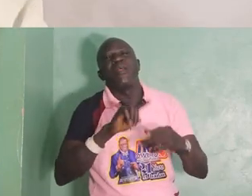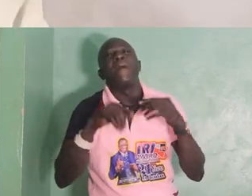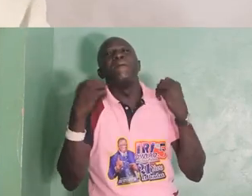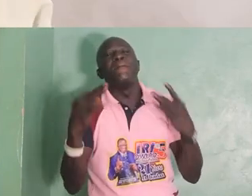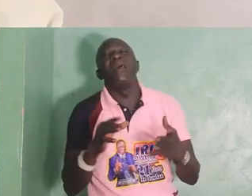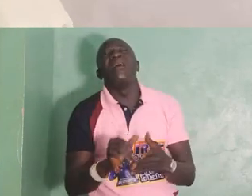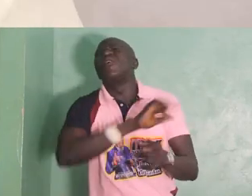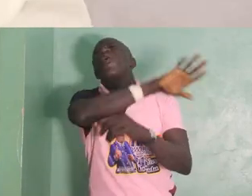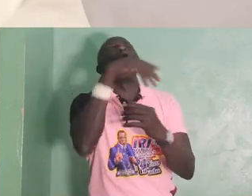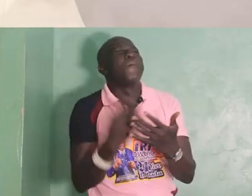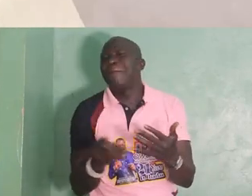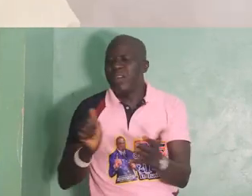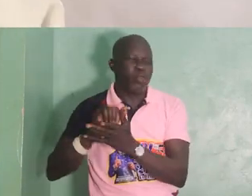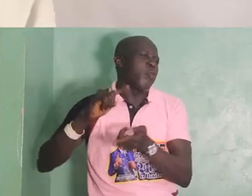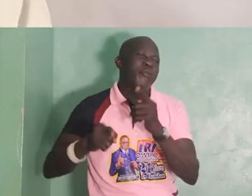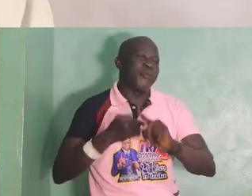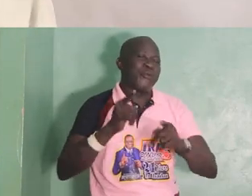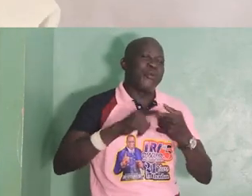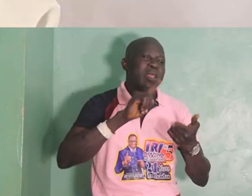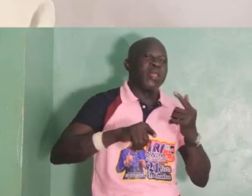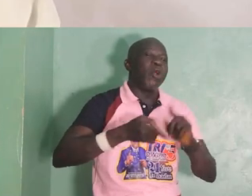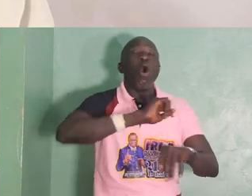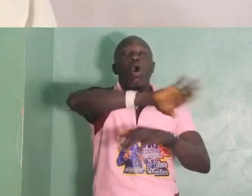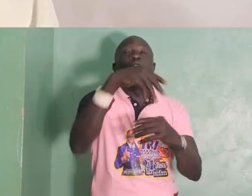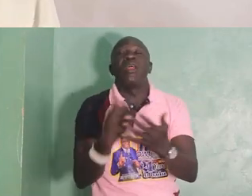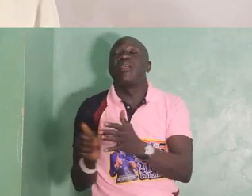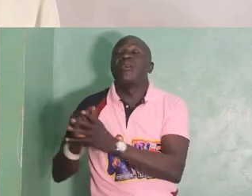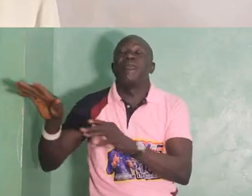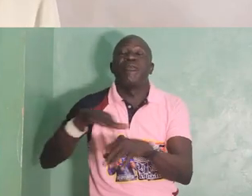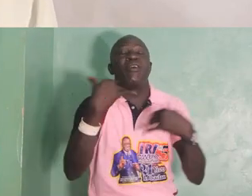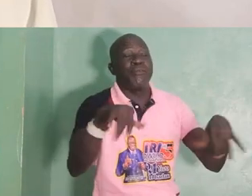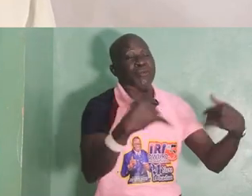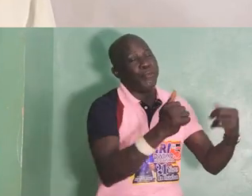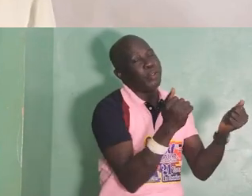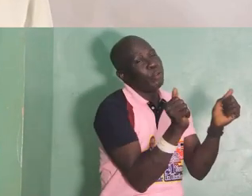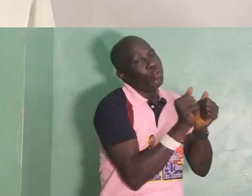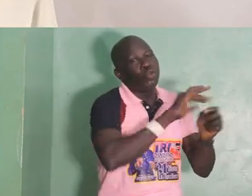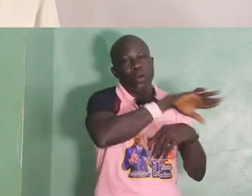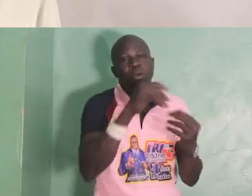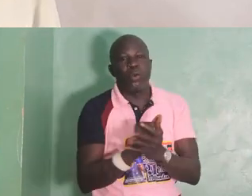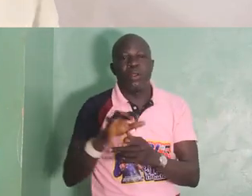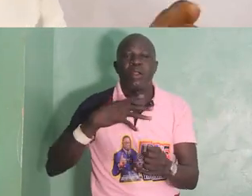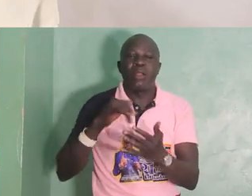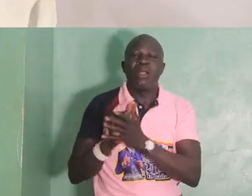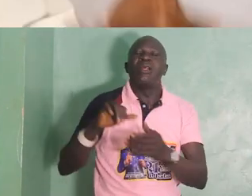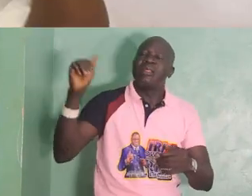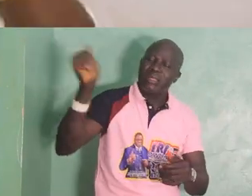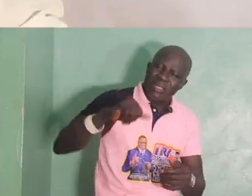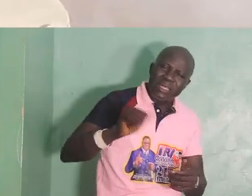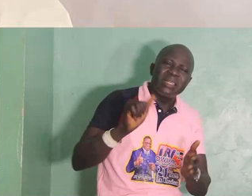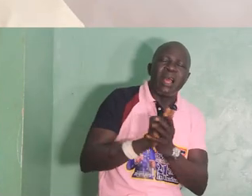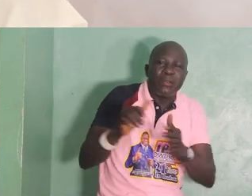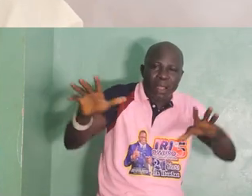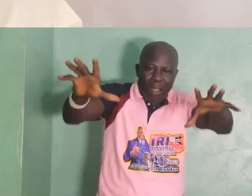have lots of friends, you keep a kind of friends. O so ore gbogbo ara. You keep kind of friends through. So alubasa. As if you